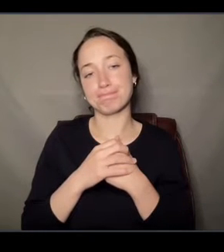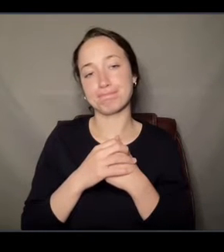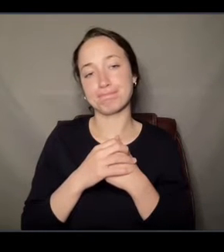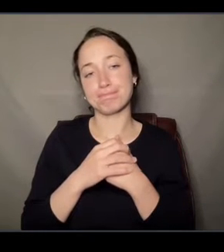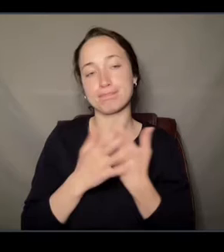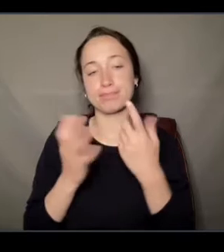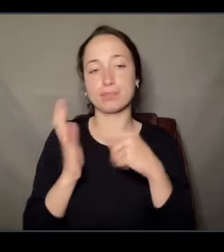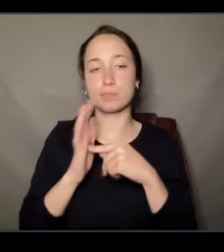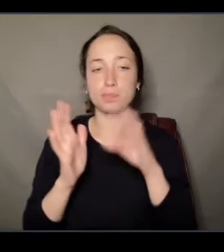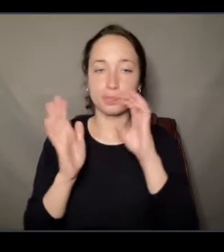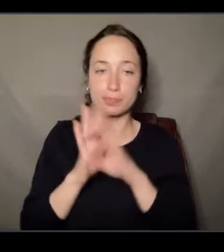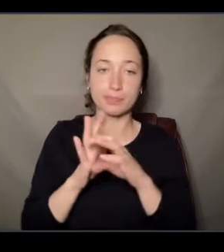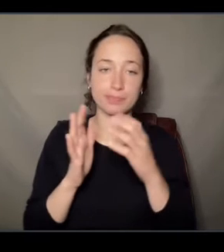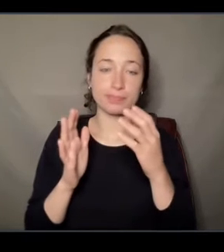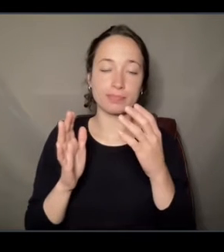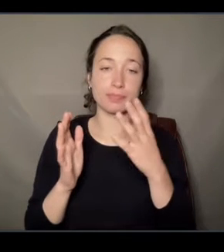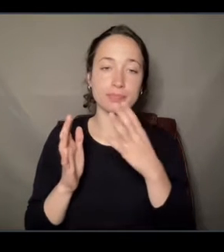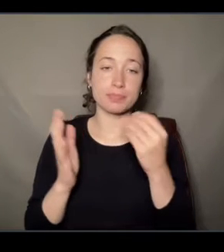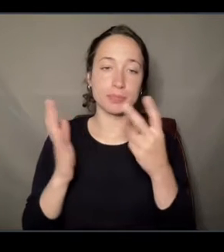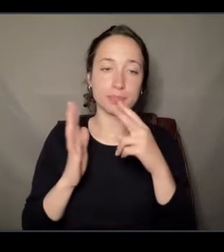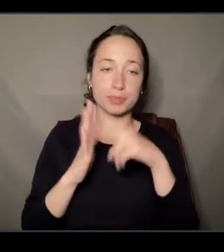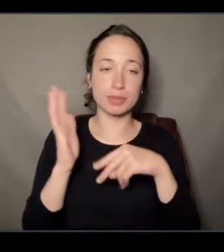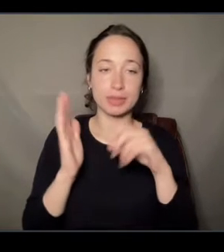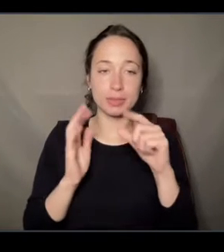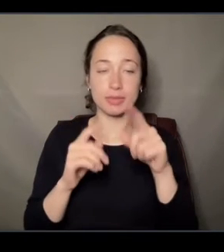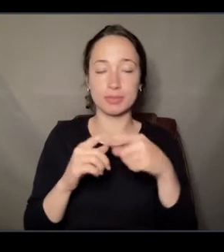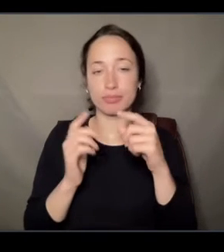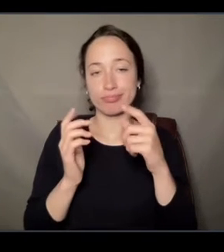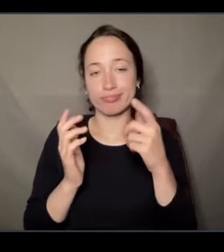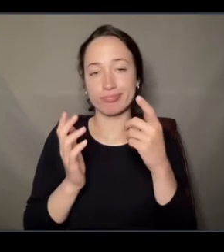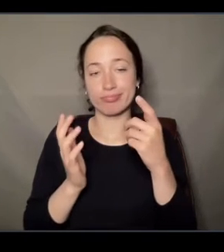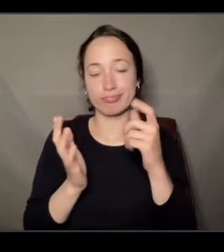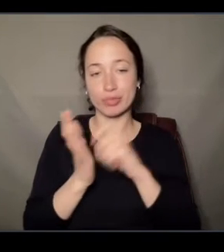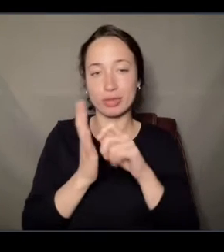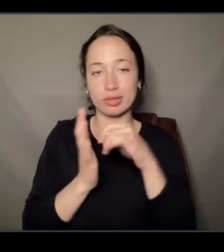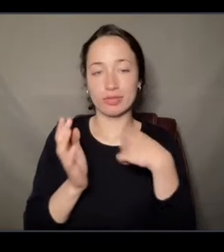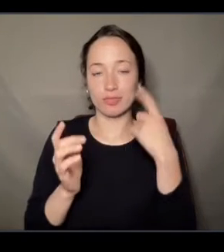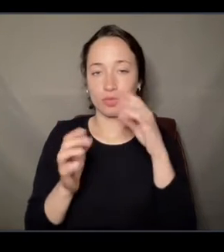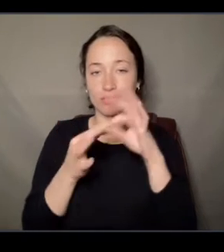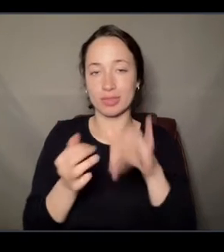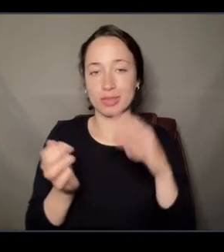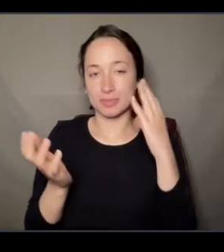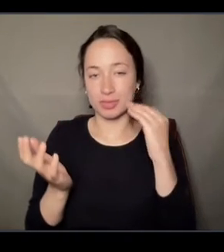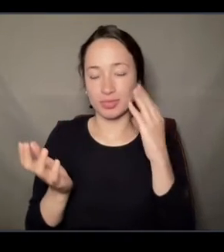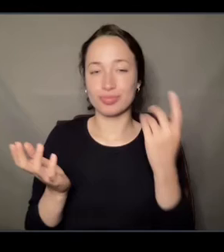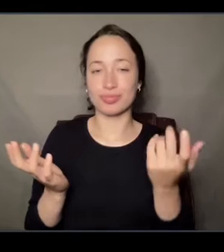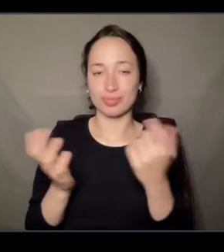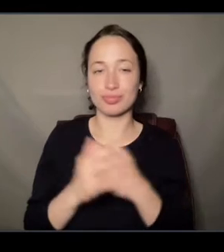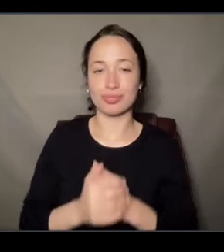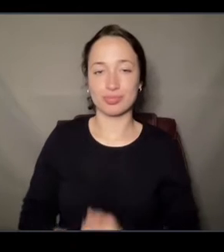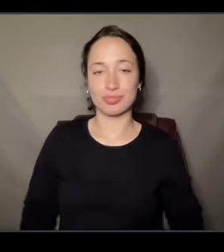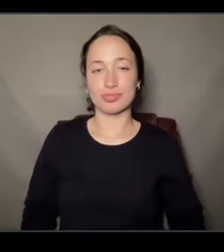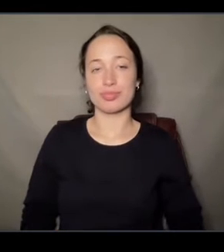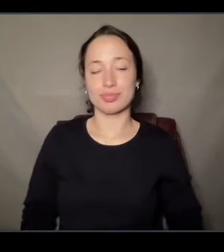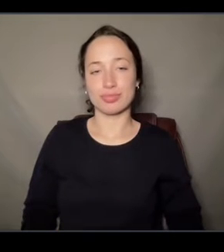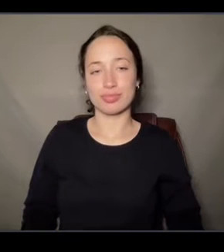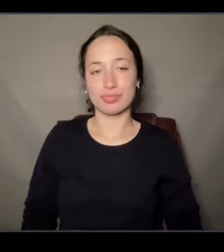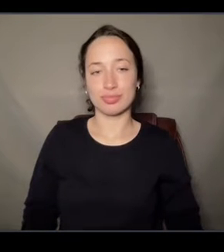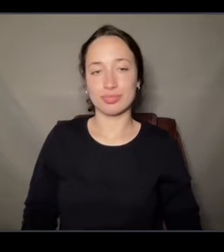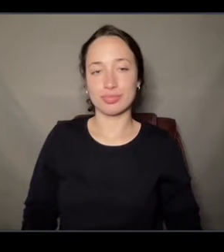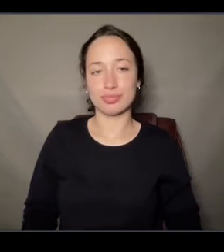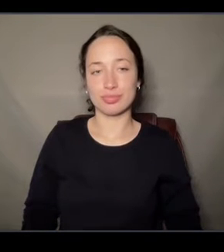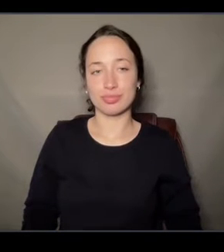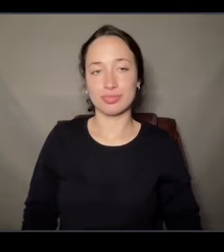to show a picture of us as well as read a little bit of the writing I did about that experience.